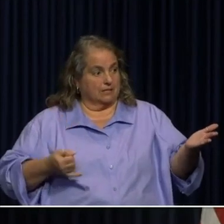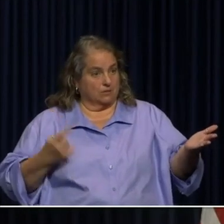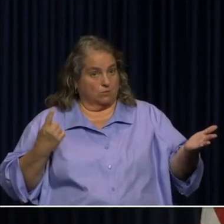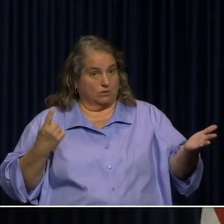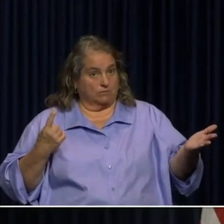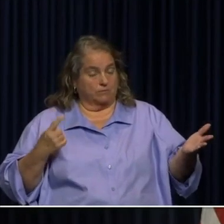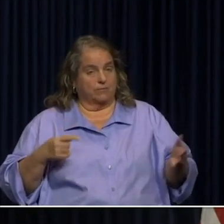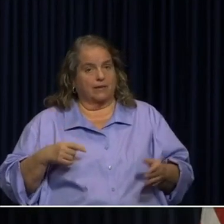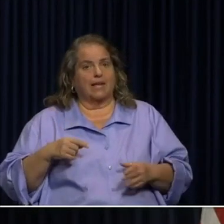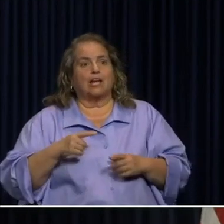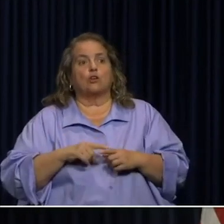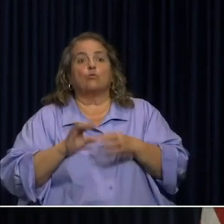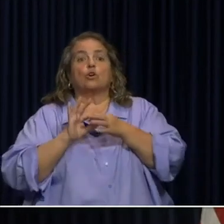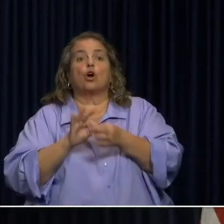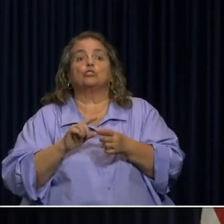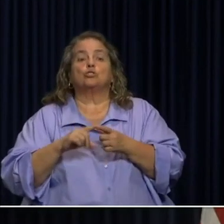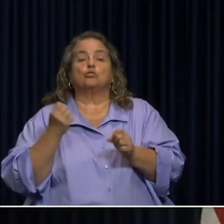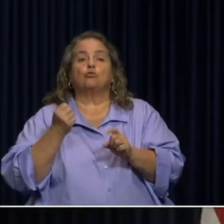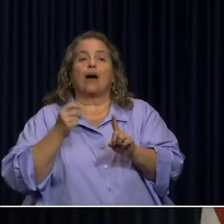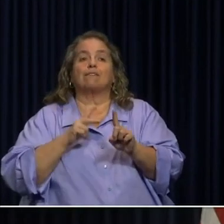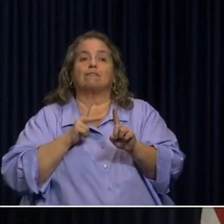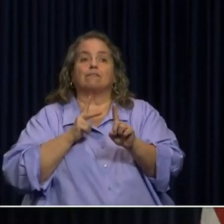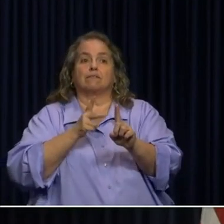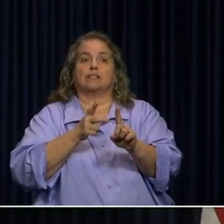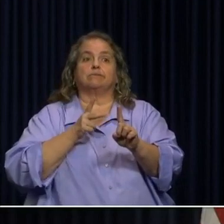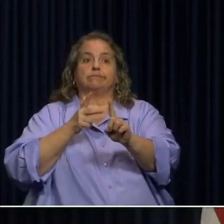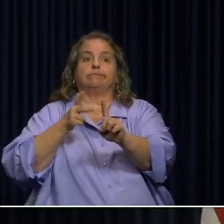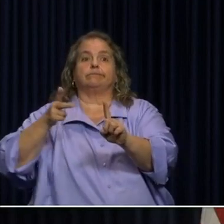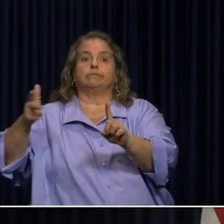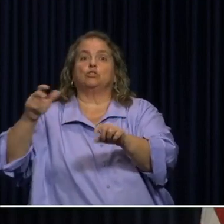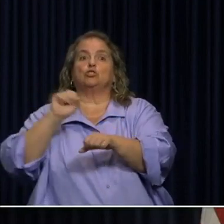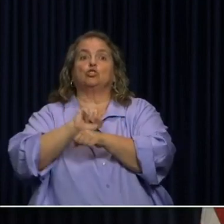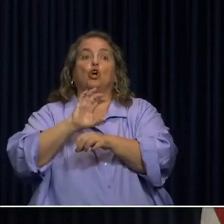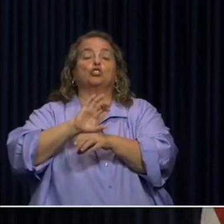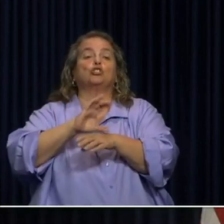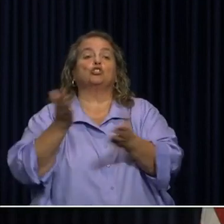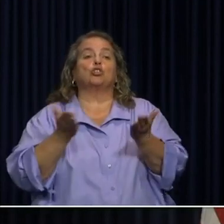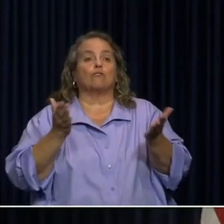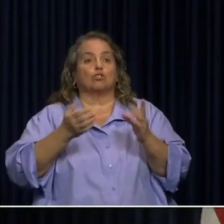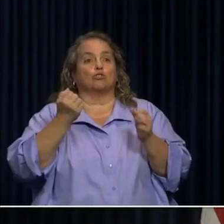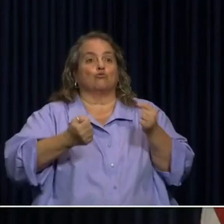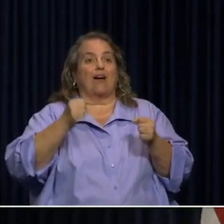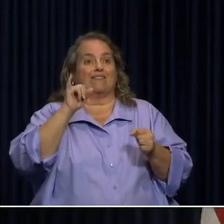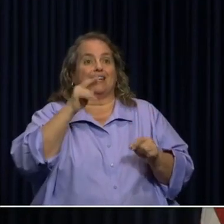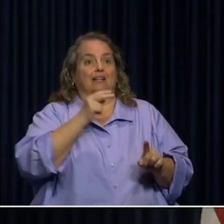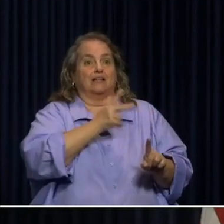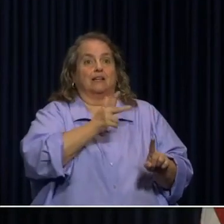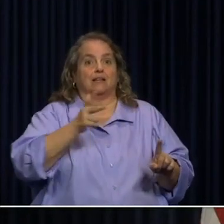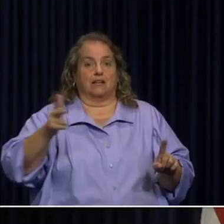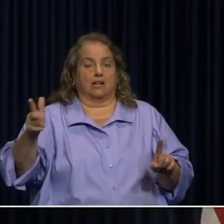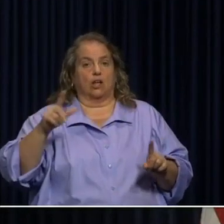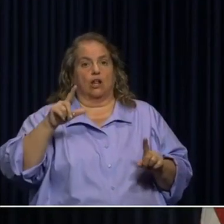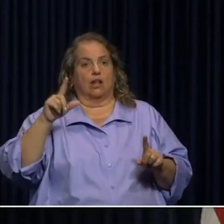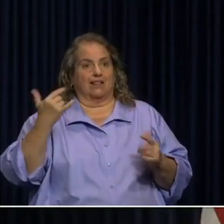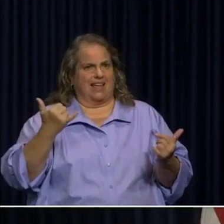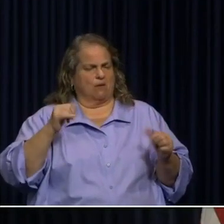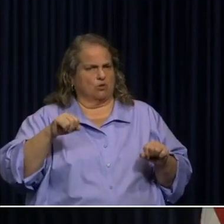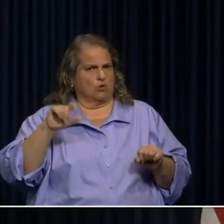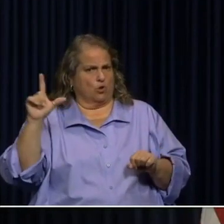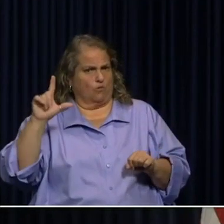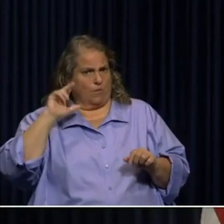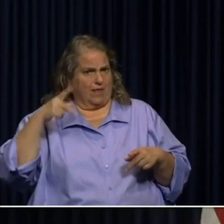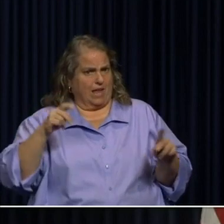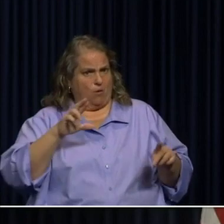In regards to drive-in church services, I know we've kind of talked about that a little bit. It seemed like there was some tension about whether Louisville is allowing that or